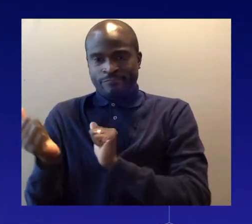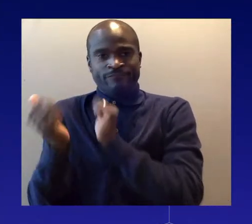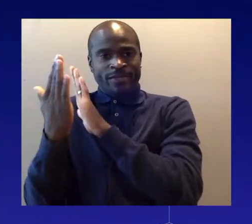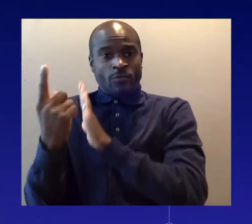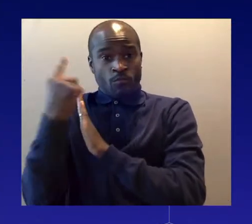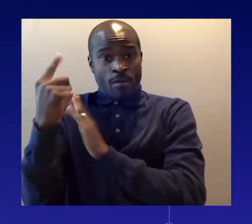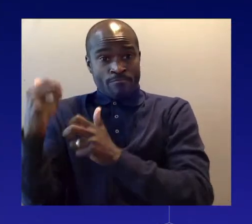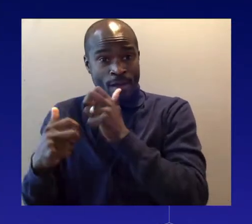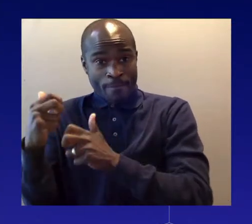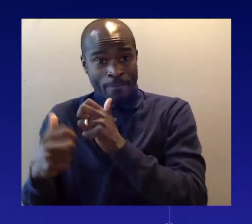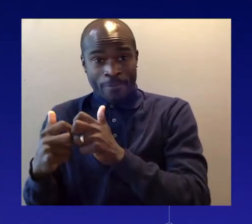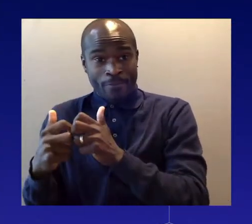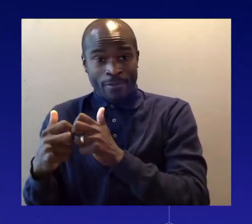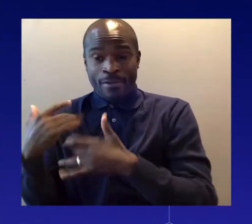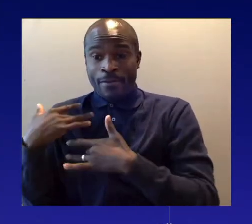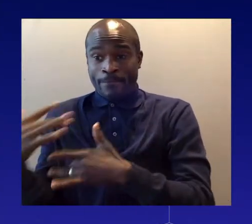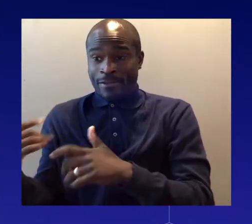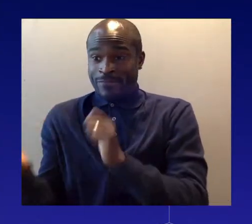are a member of the